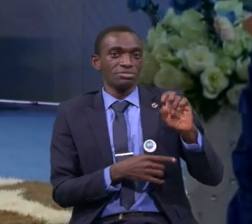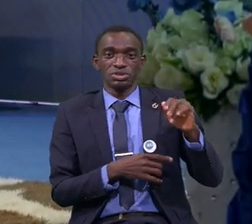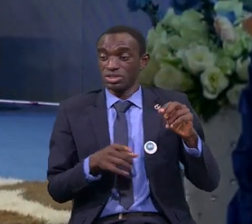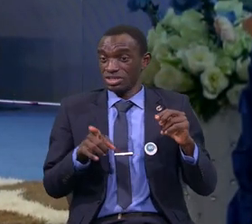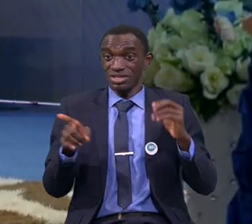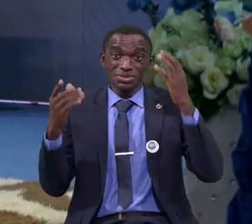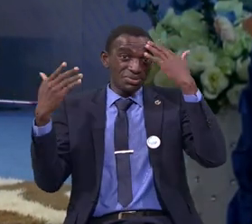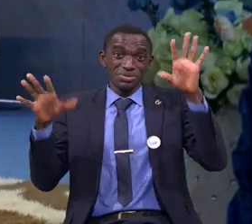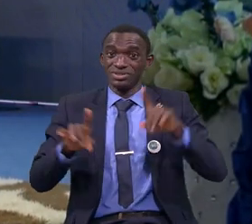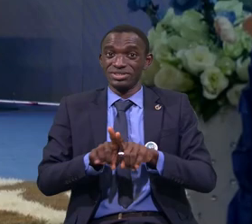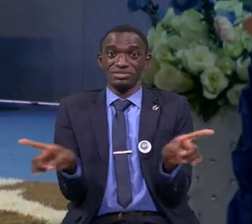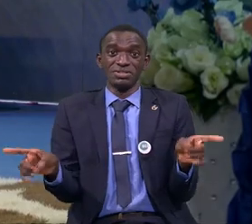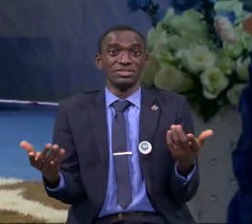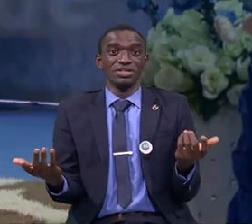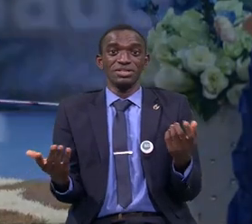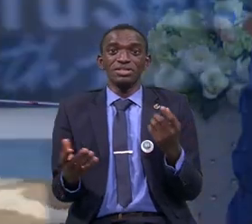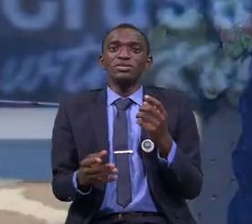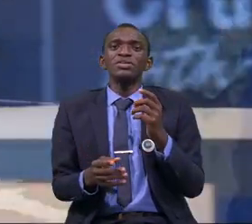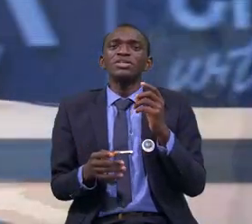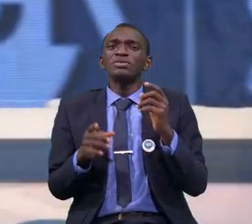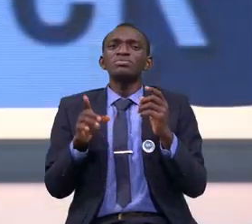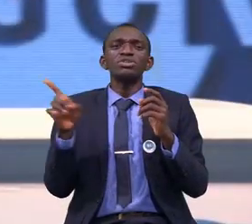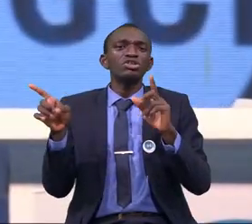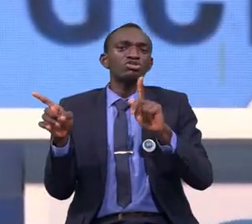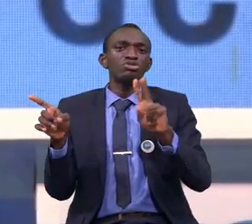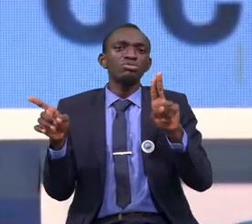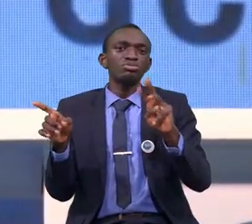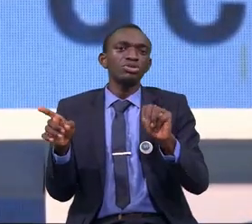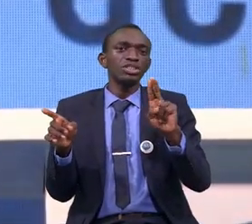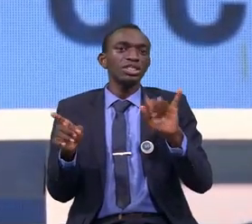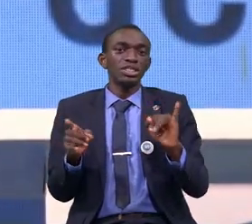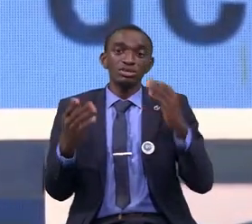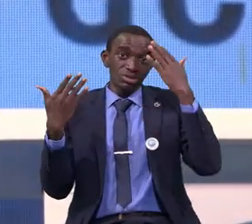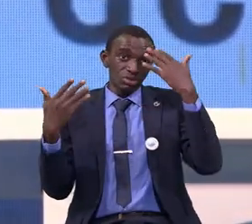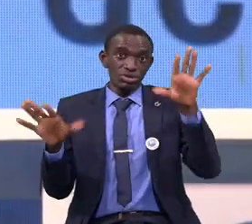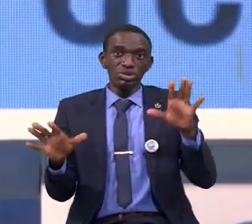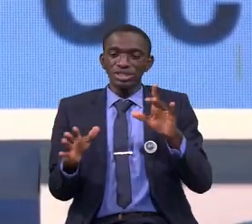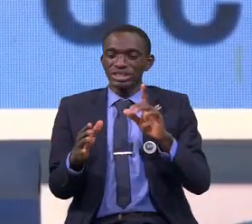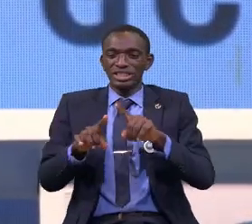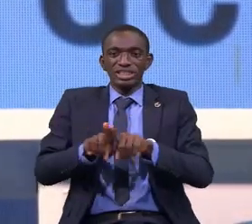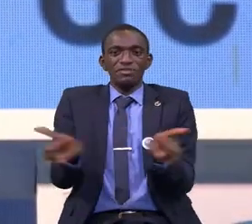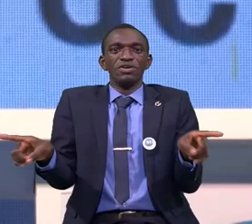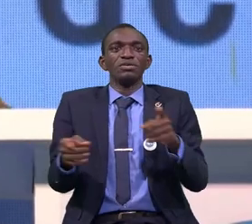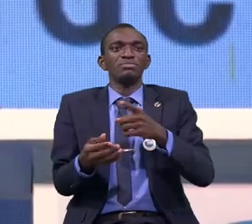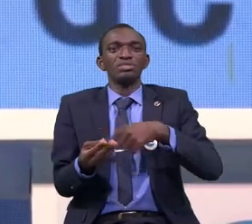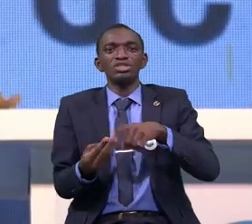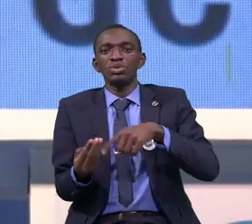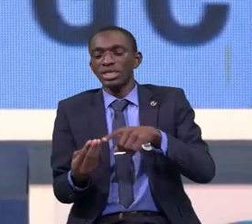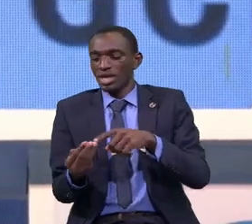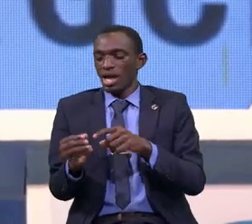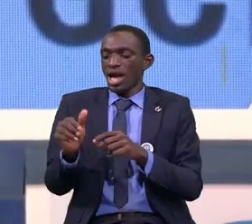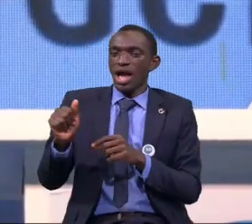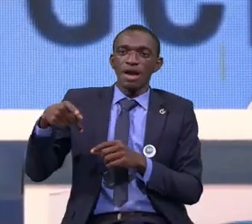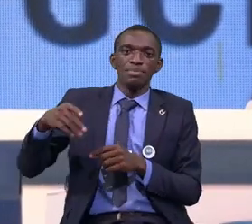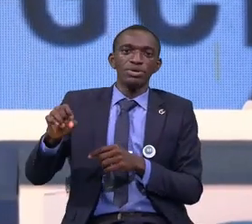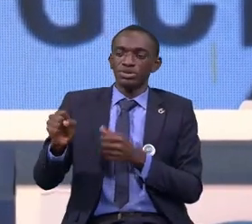Really? Difference between apostle and epistle, I didn't know before I became born again.